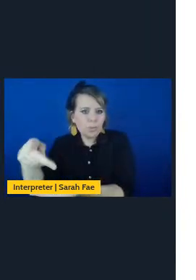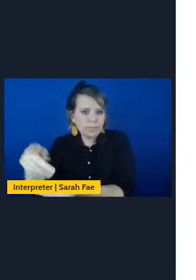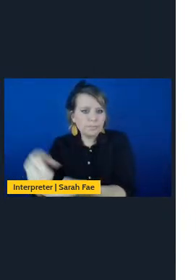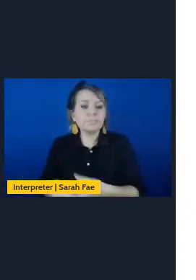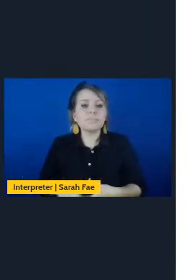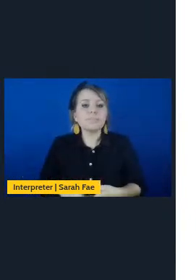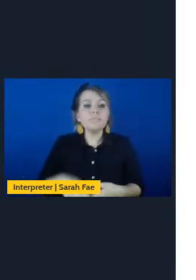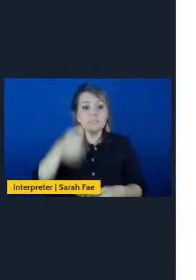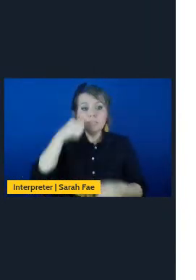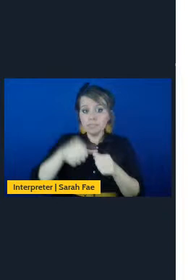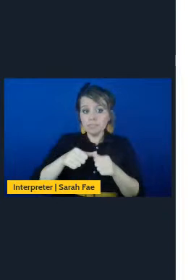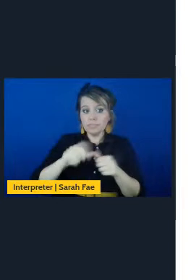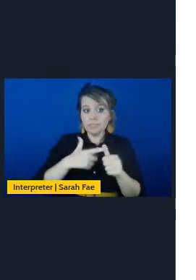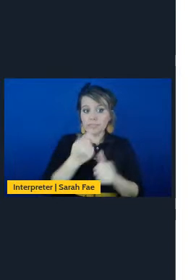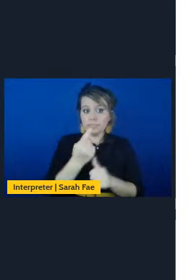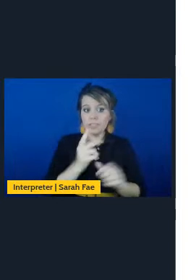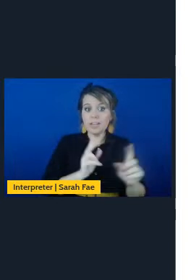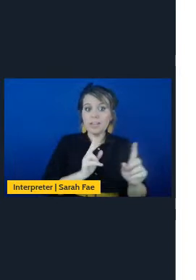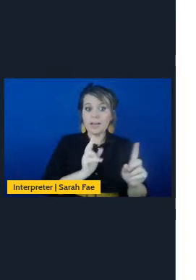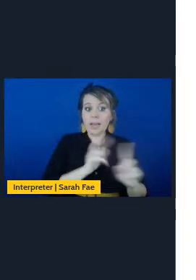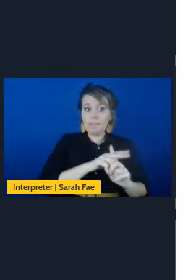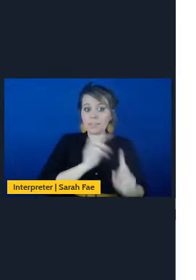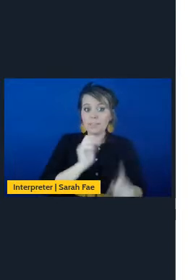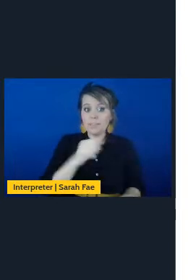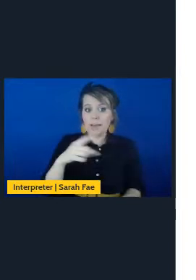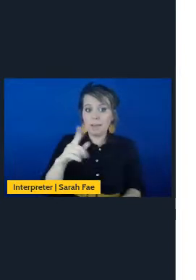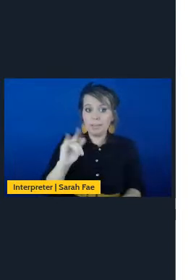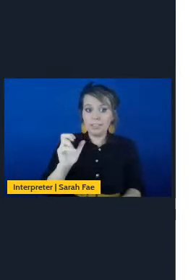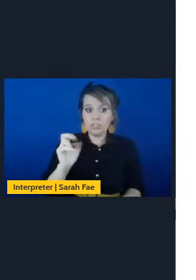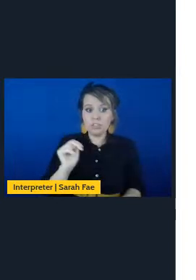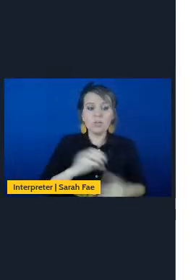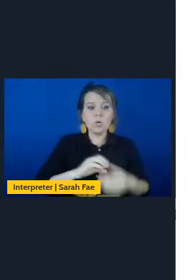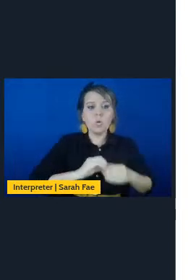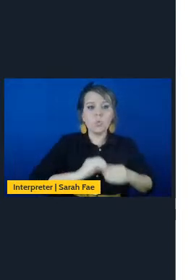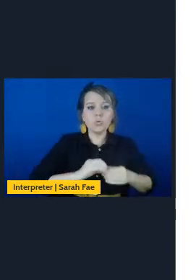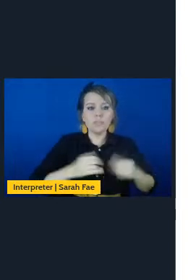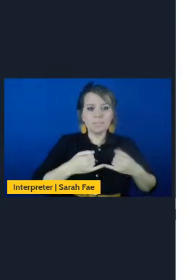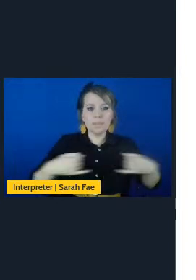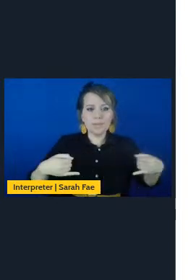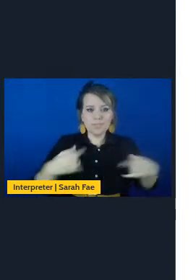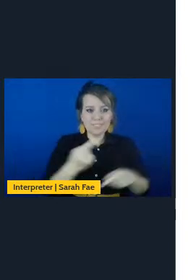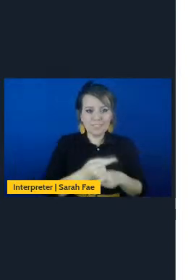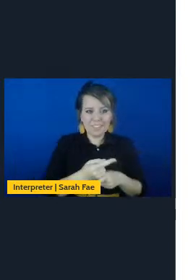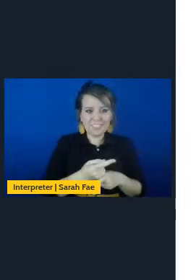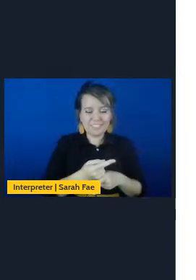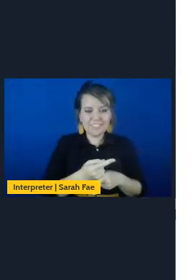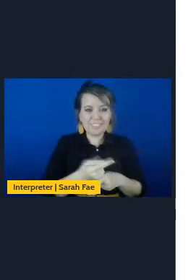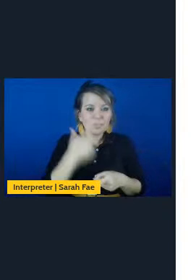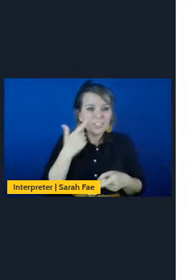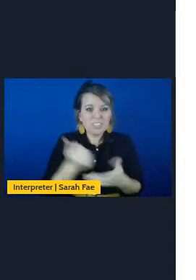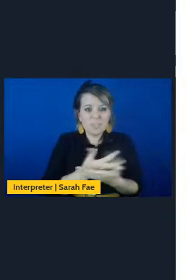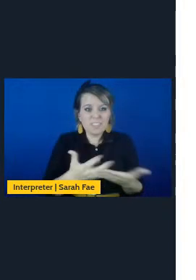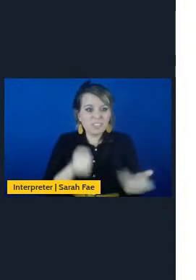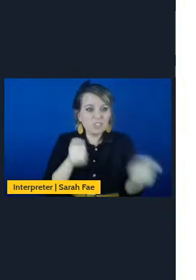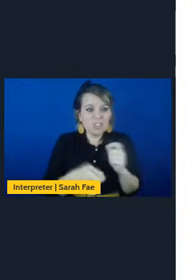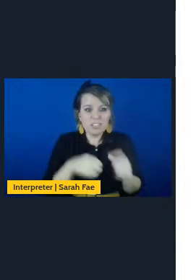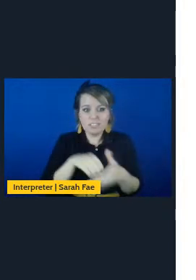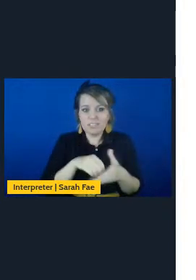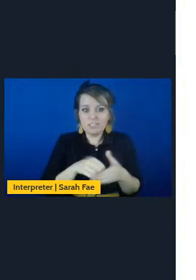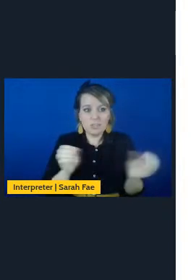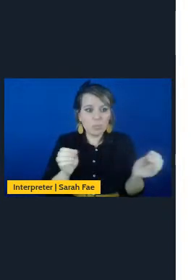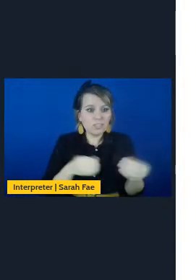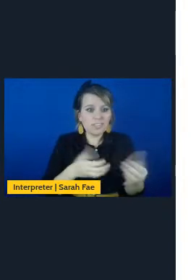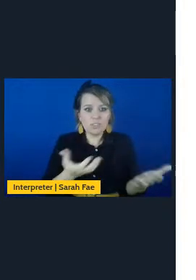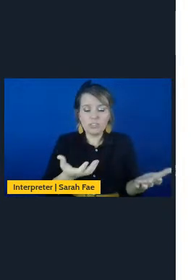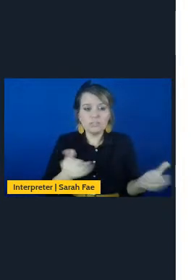that application is also an ownership boundary. That's the way I look at this, because things change within an organization. Teams can